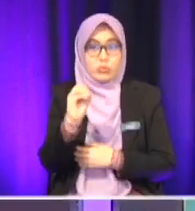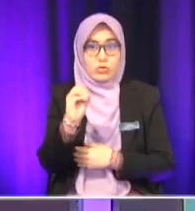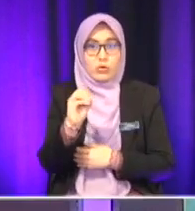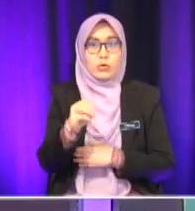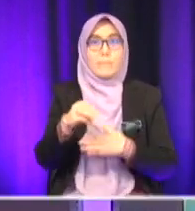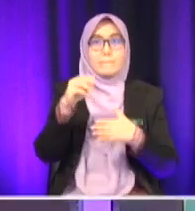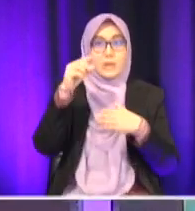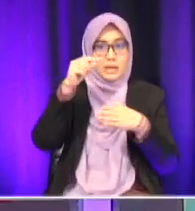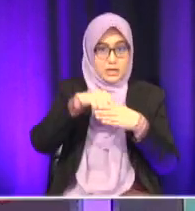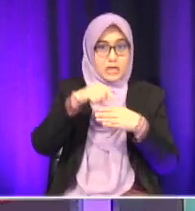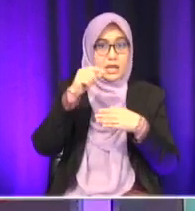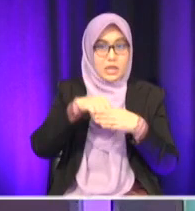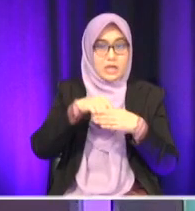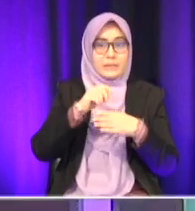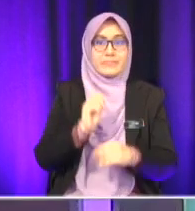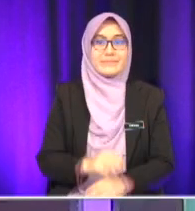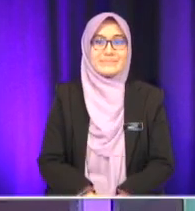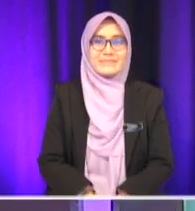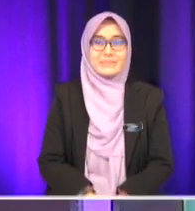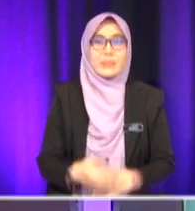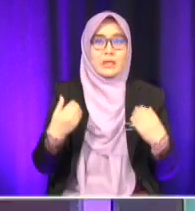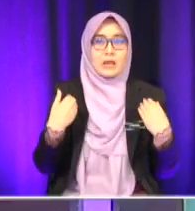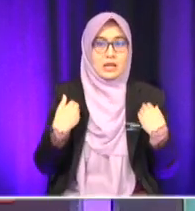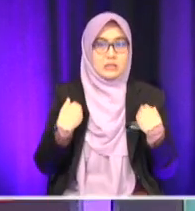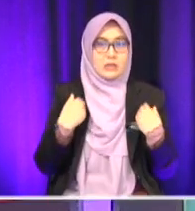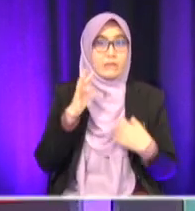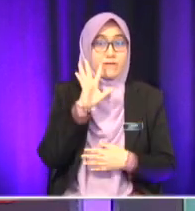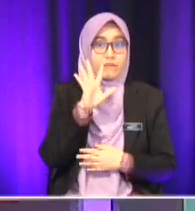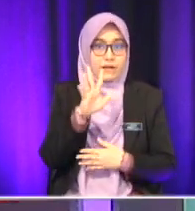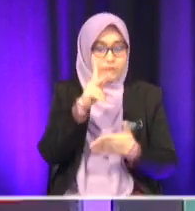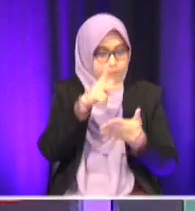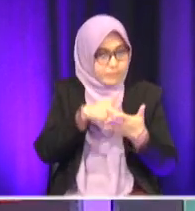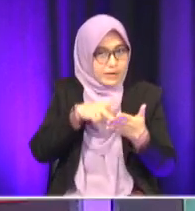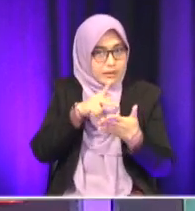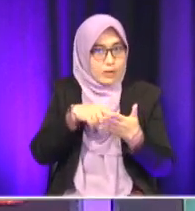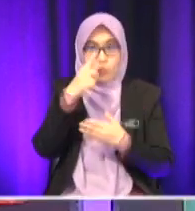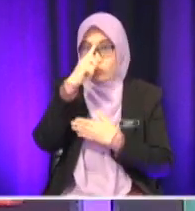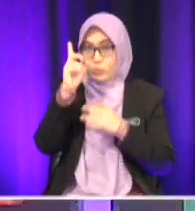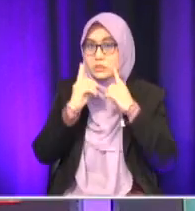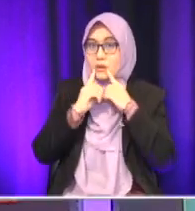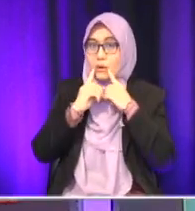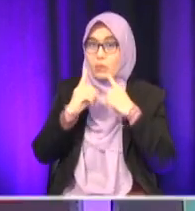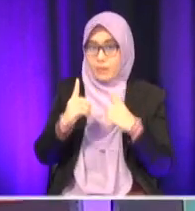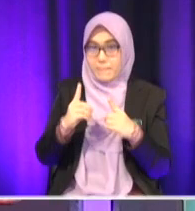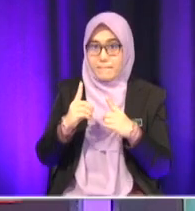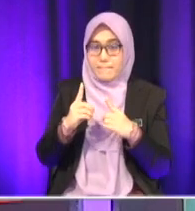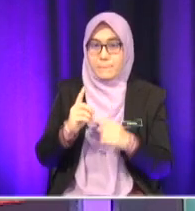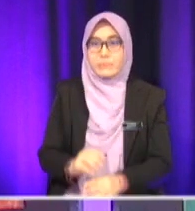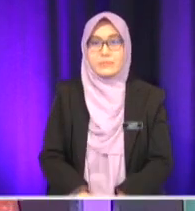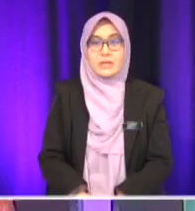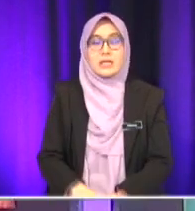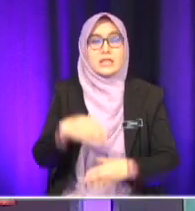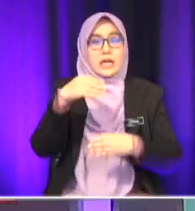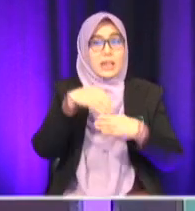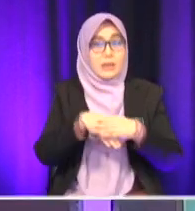5 parts that pupils have to answer. Okay, so 5 parts in 1 hour